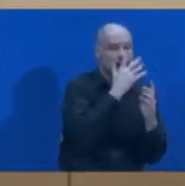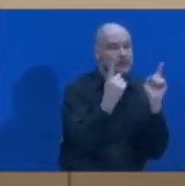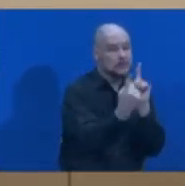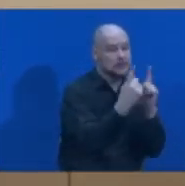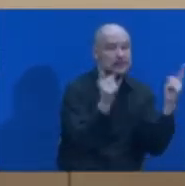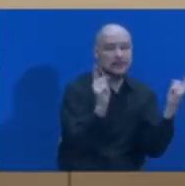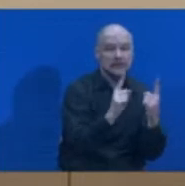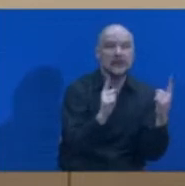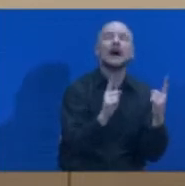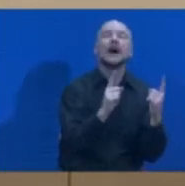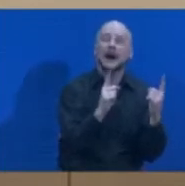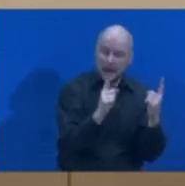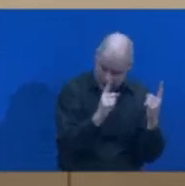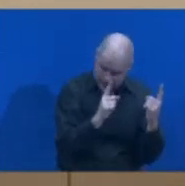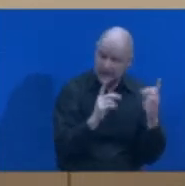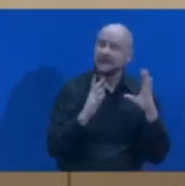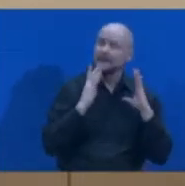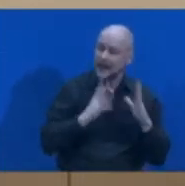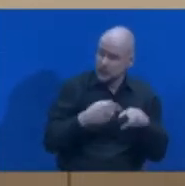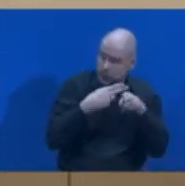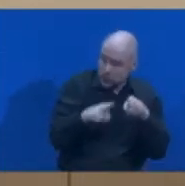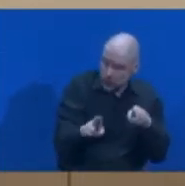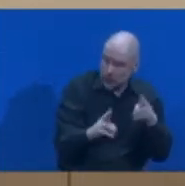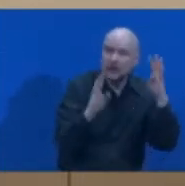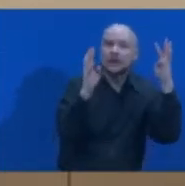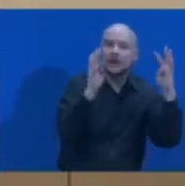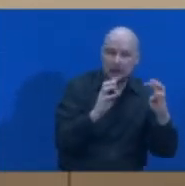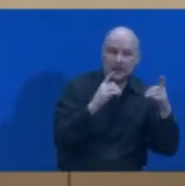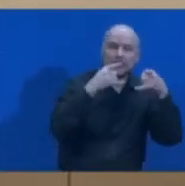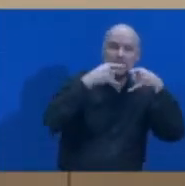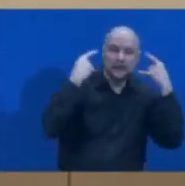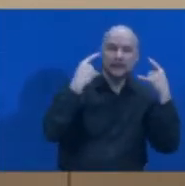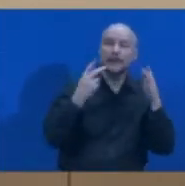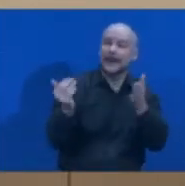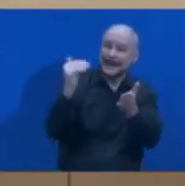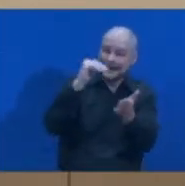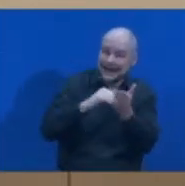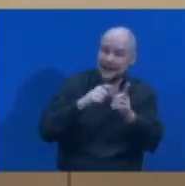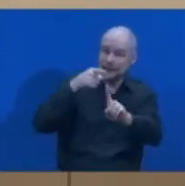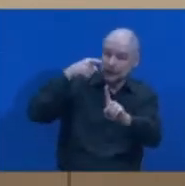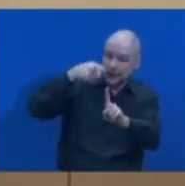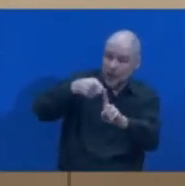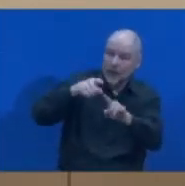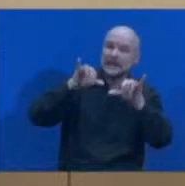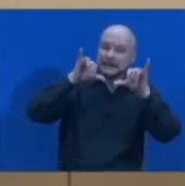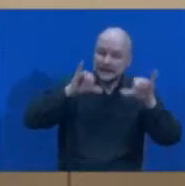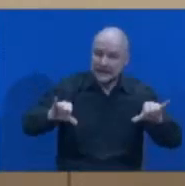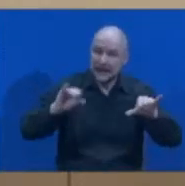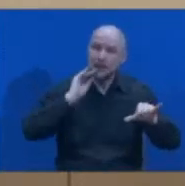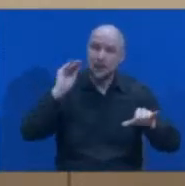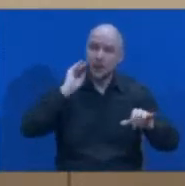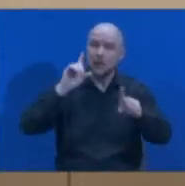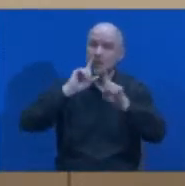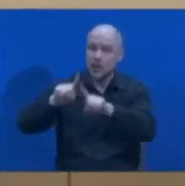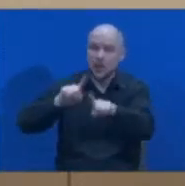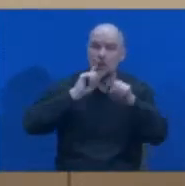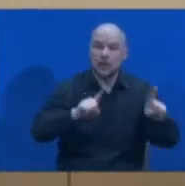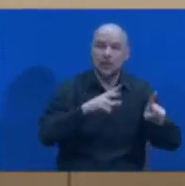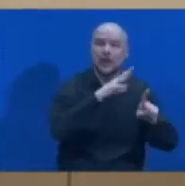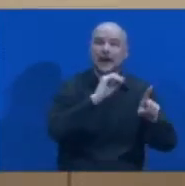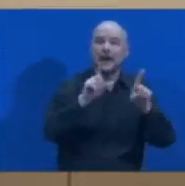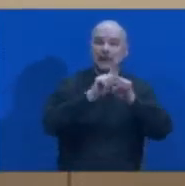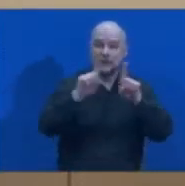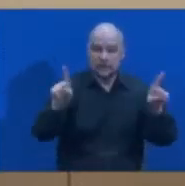would continue to recommend that. Again, we're still under a stay-at-home order, so as much as people can stay home and social